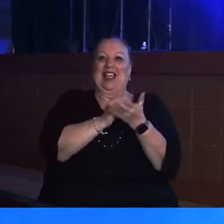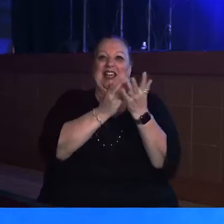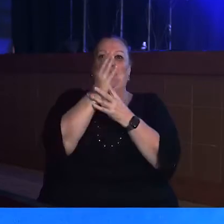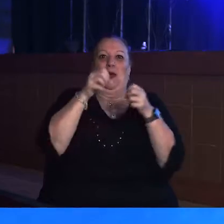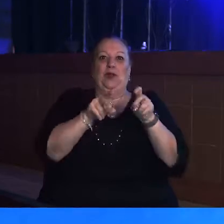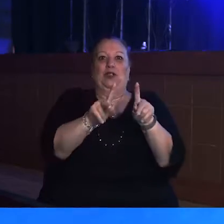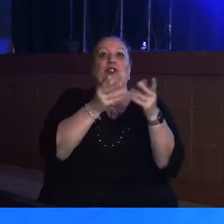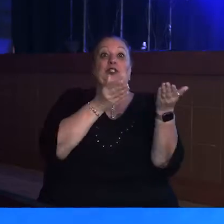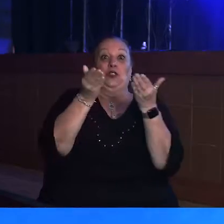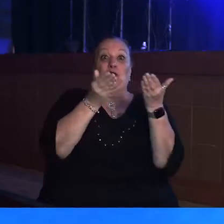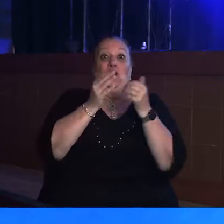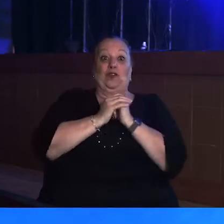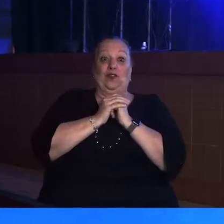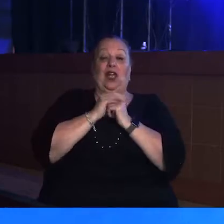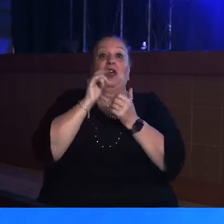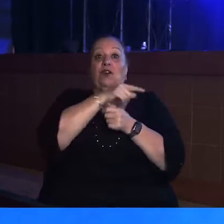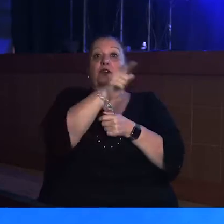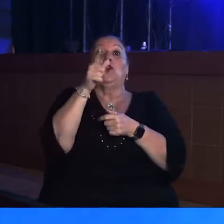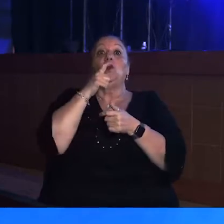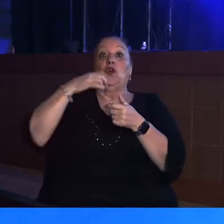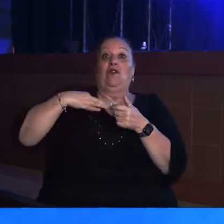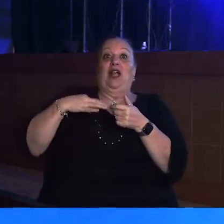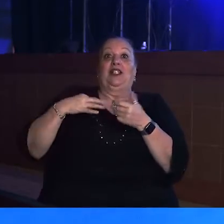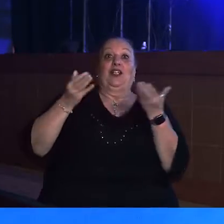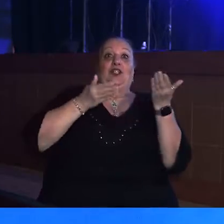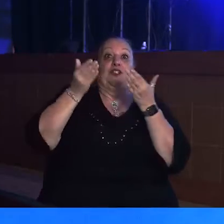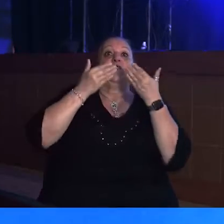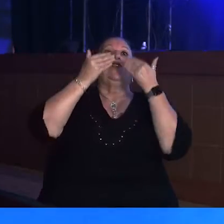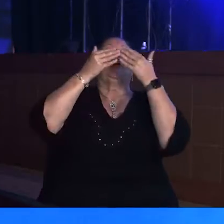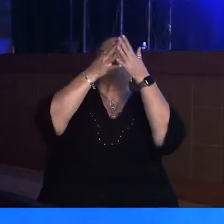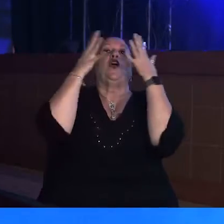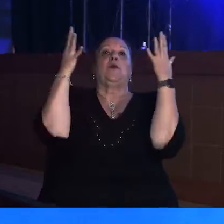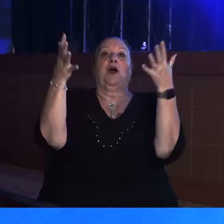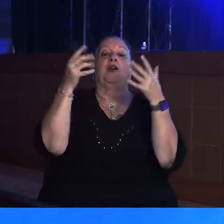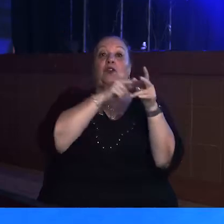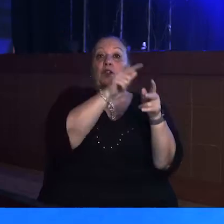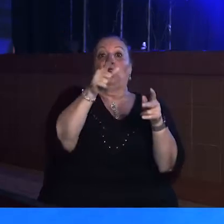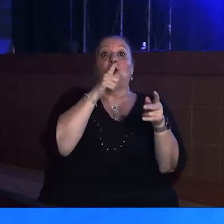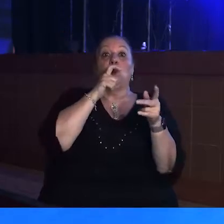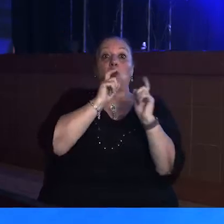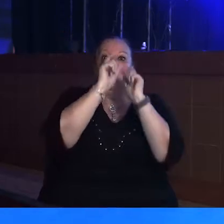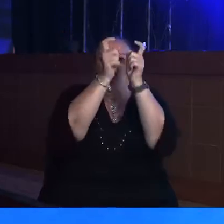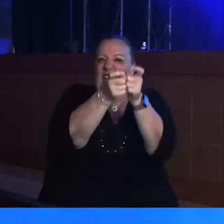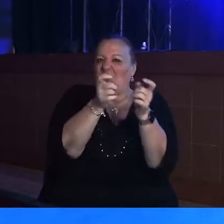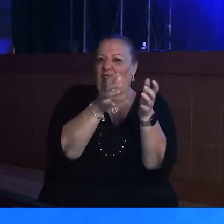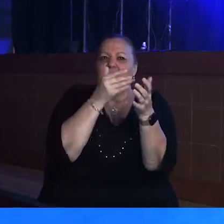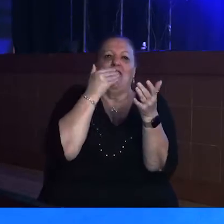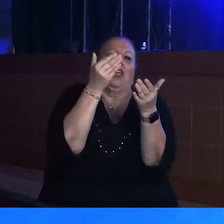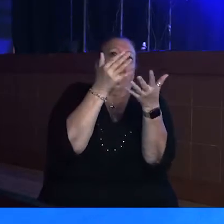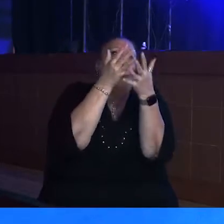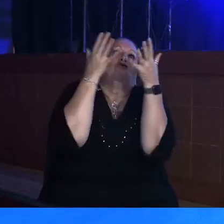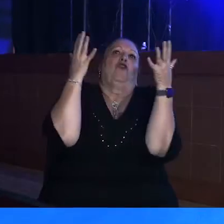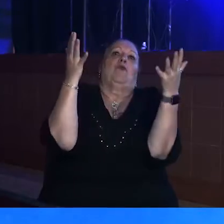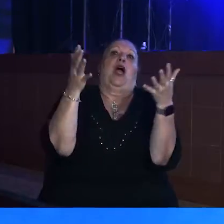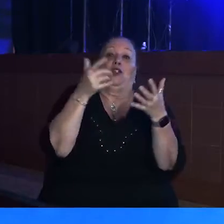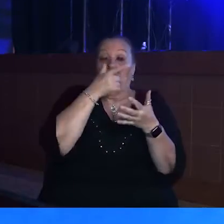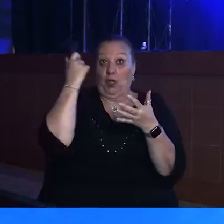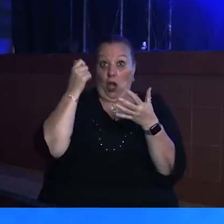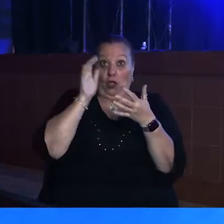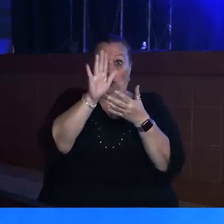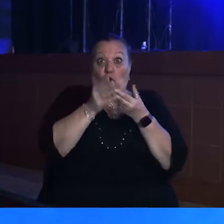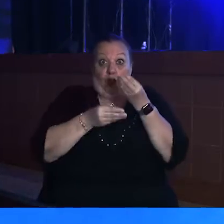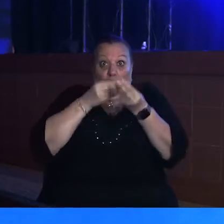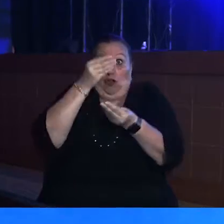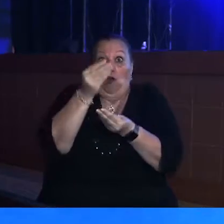serve. And for those of you that volunteered and served, thank you so very much. For those of you that give, thank you very much, because your generosity